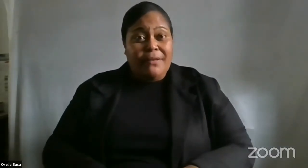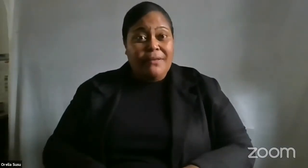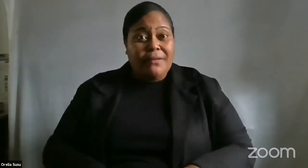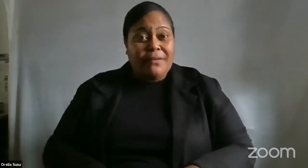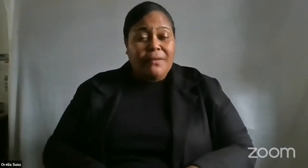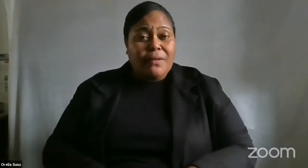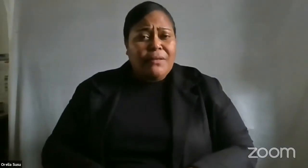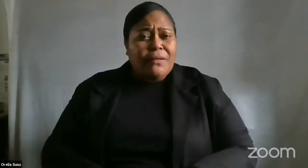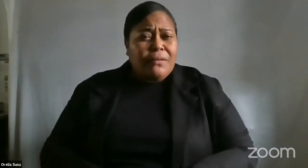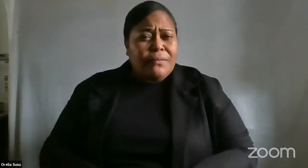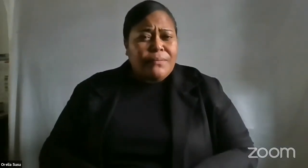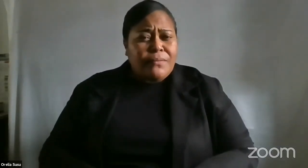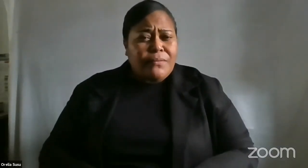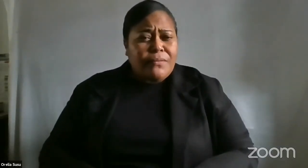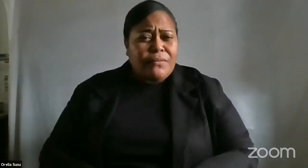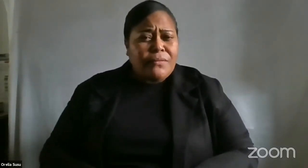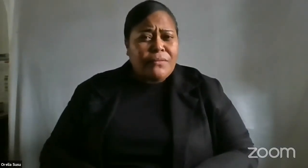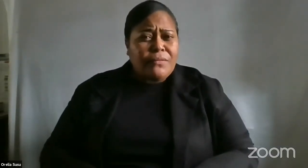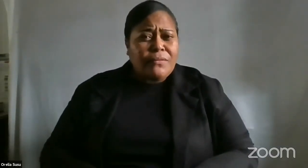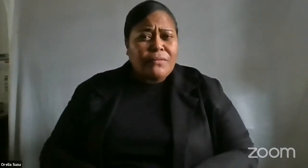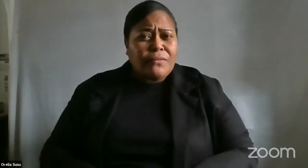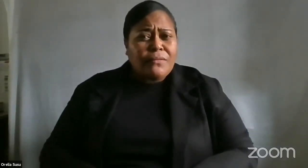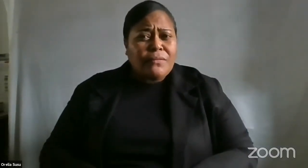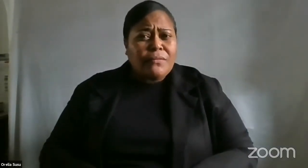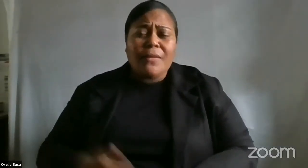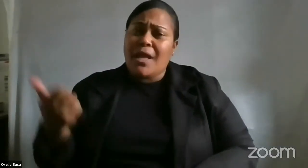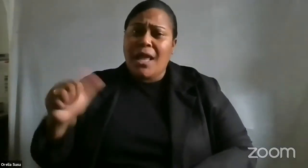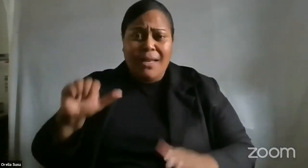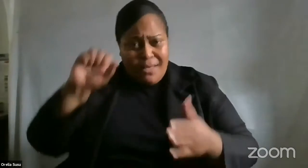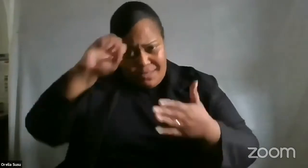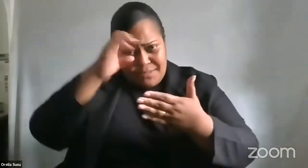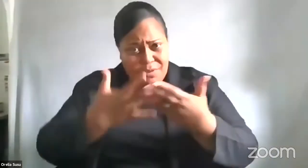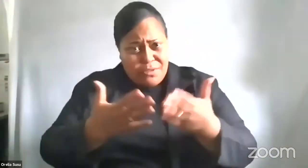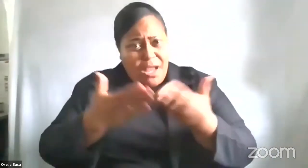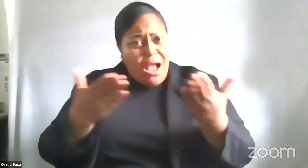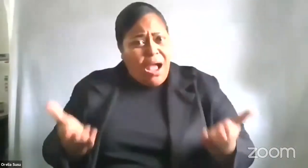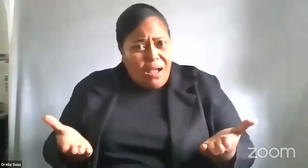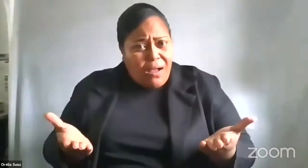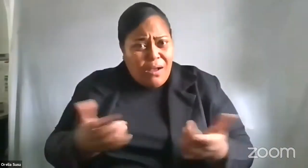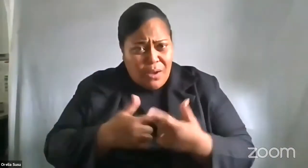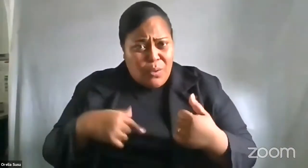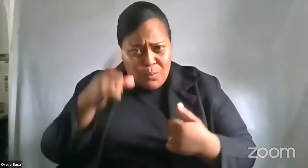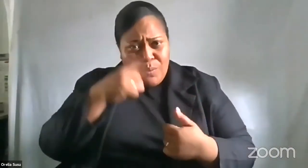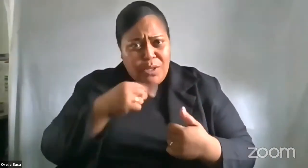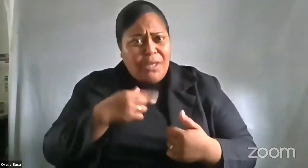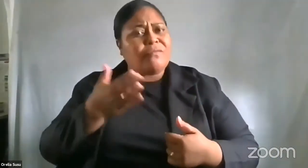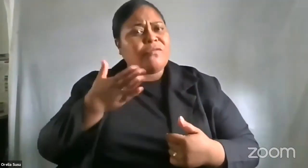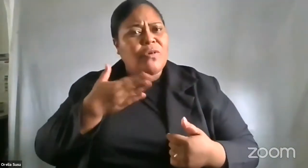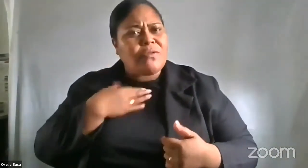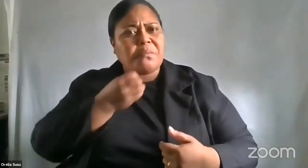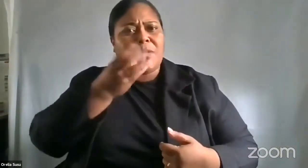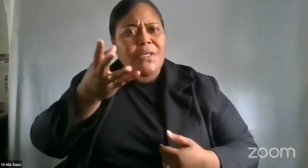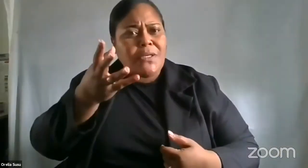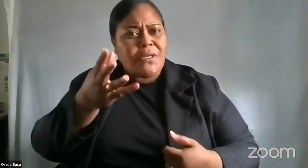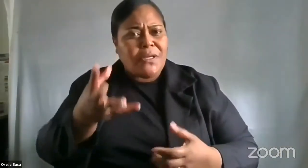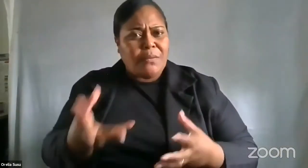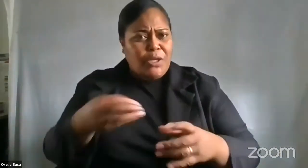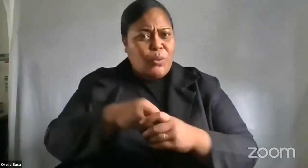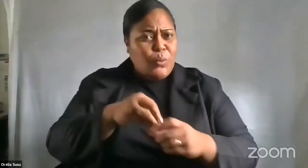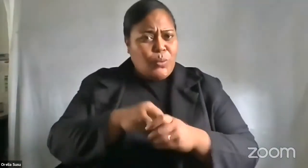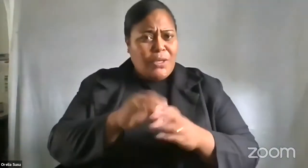or experiences on how we can give a voice to, be inclusive of, and ensure climate justice